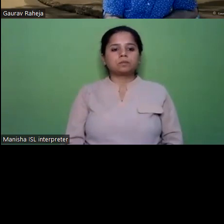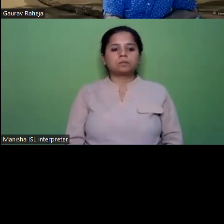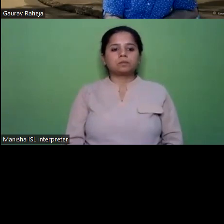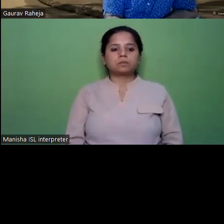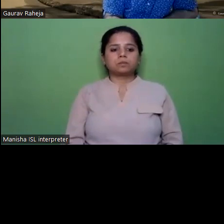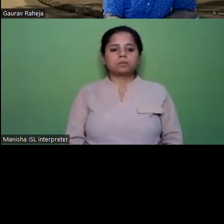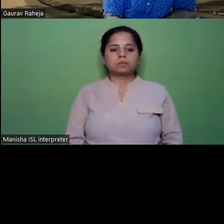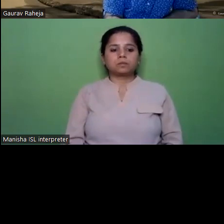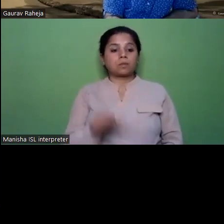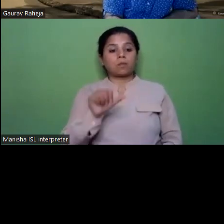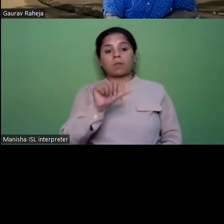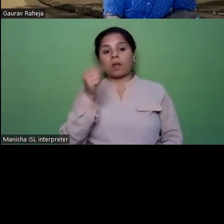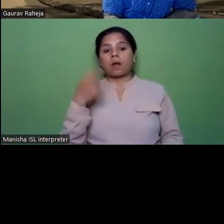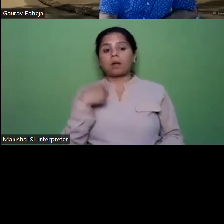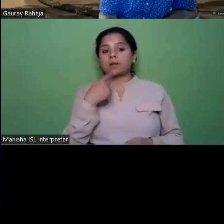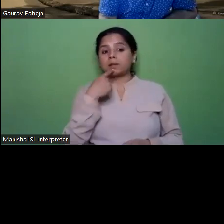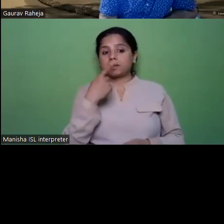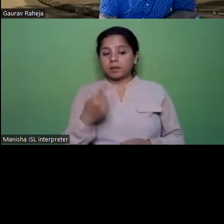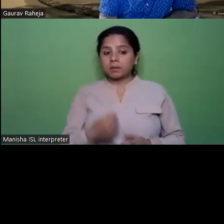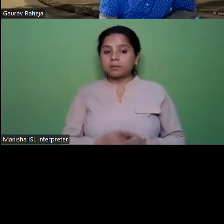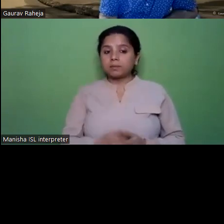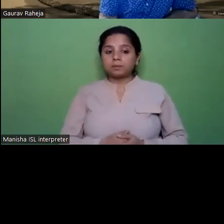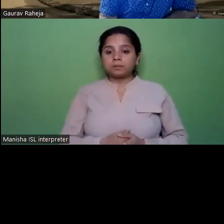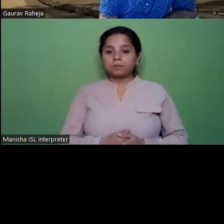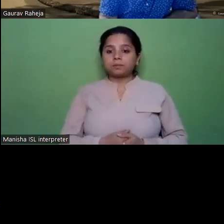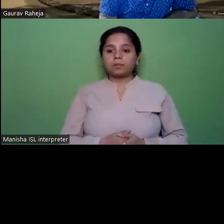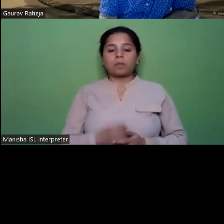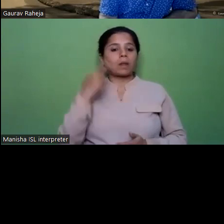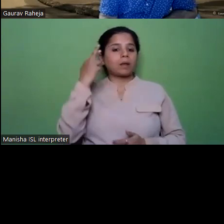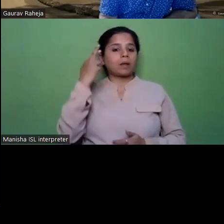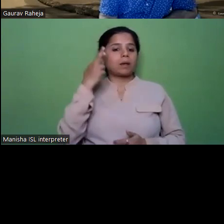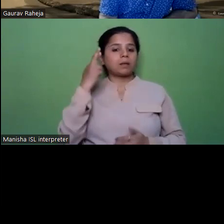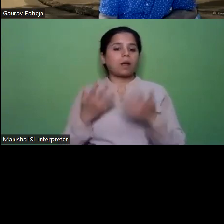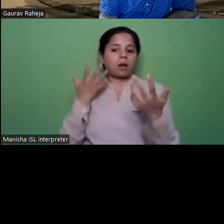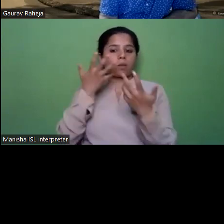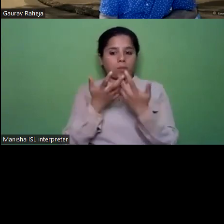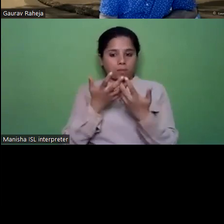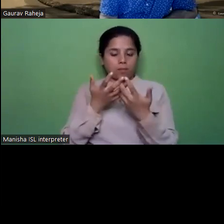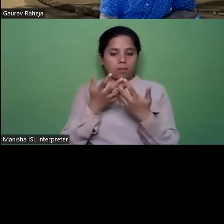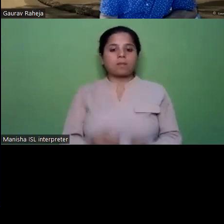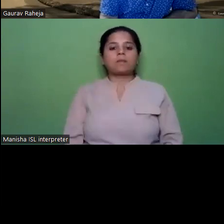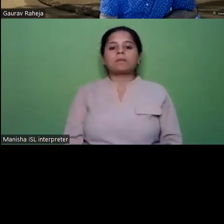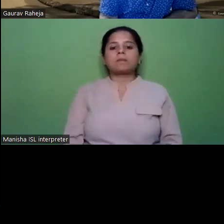On the other side, we are saying is reasonable accommodation.